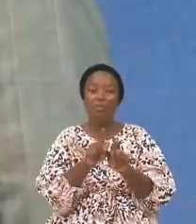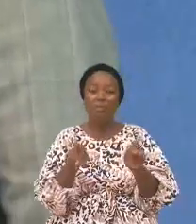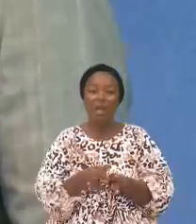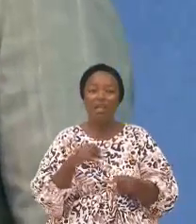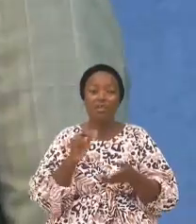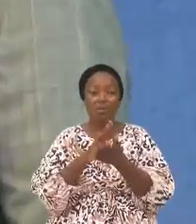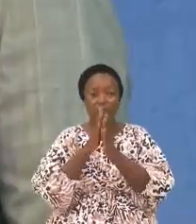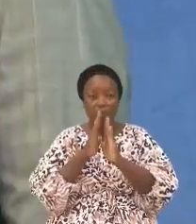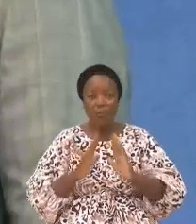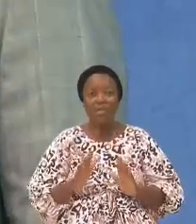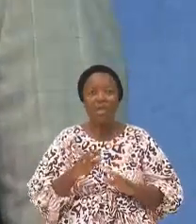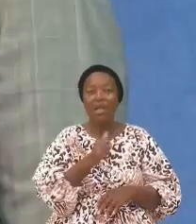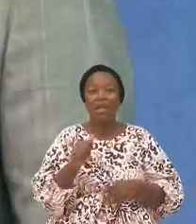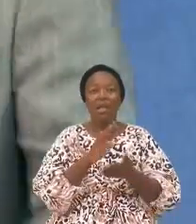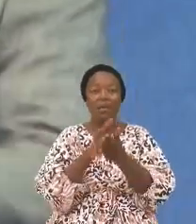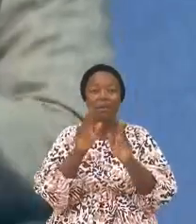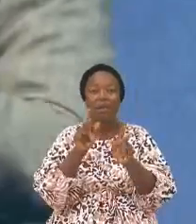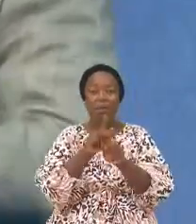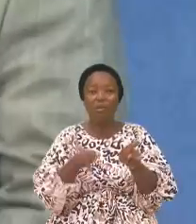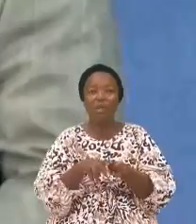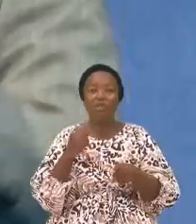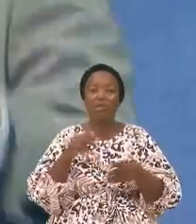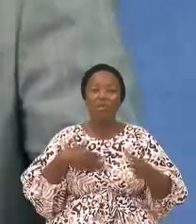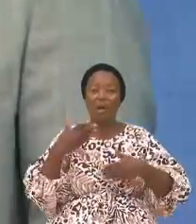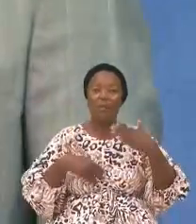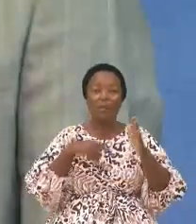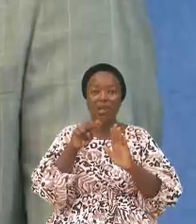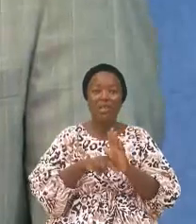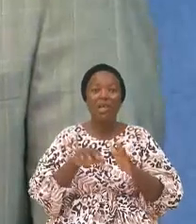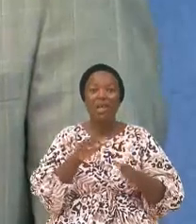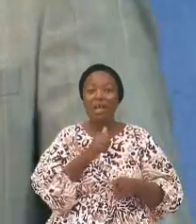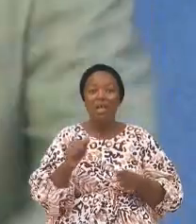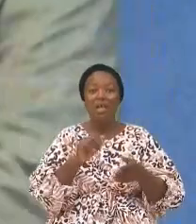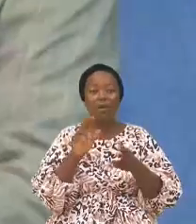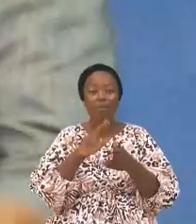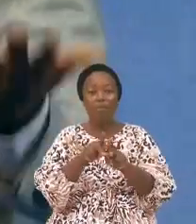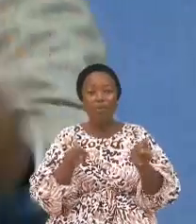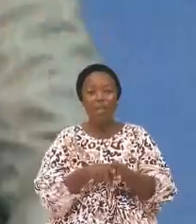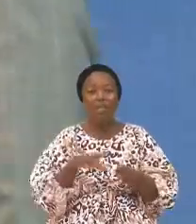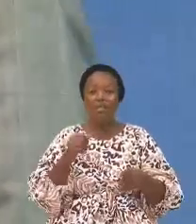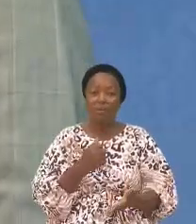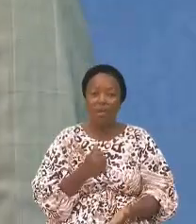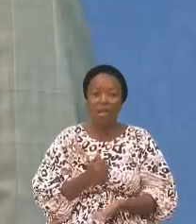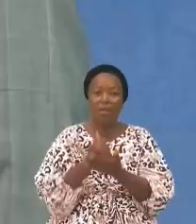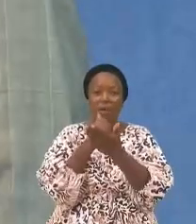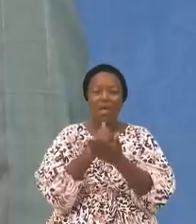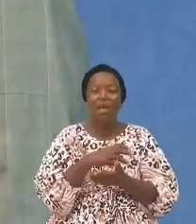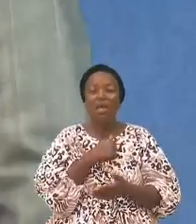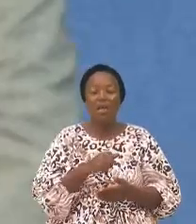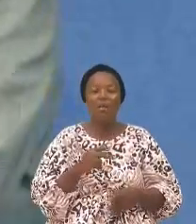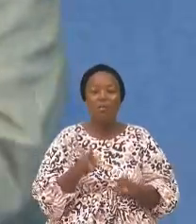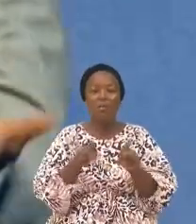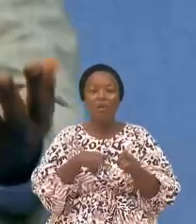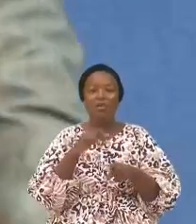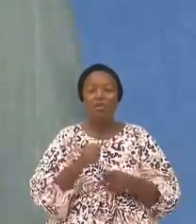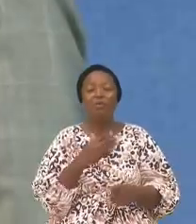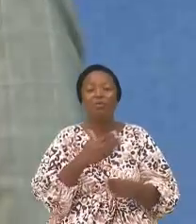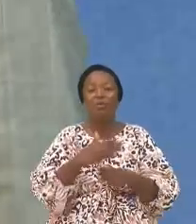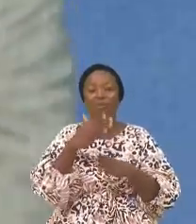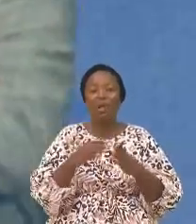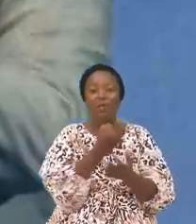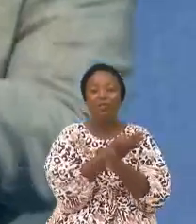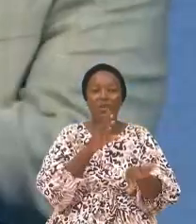place of salvation, a place of peace, a place of happiness, a place